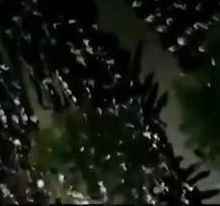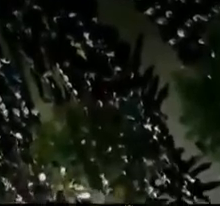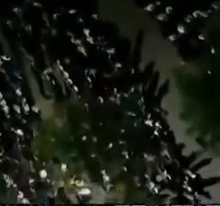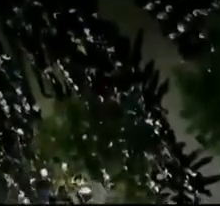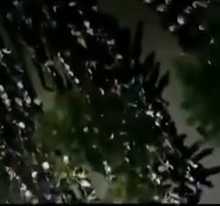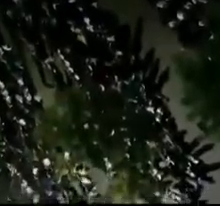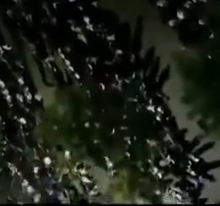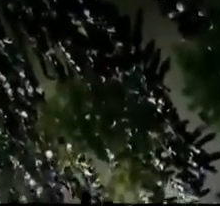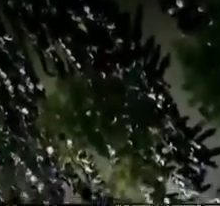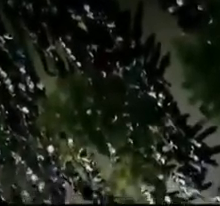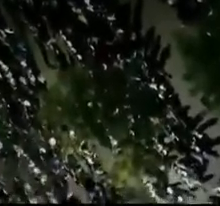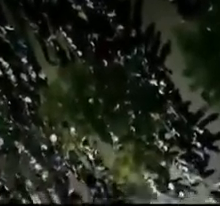everybody shall tell